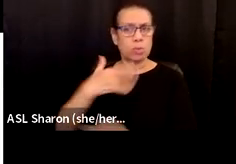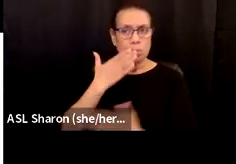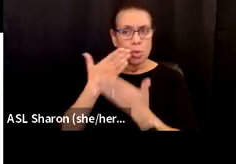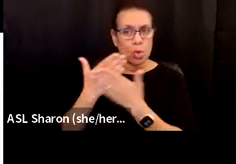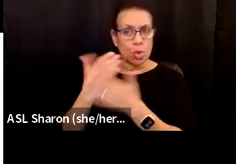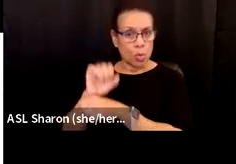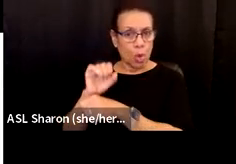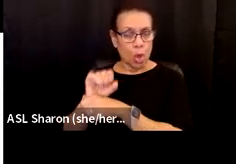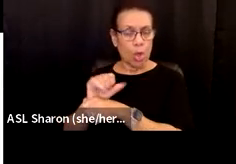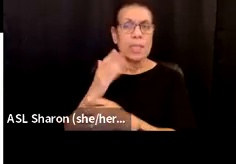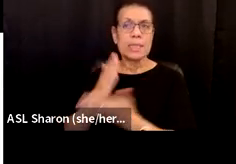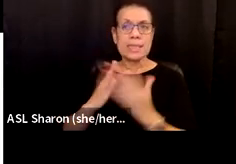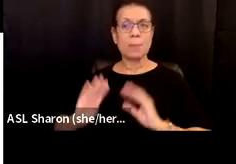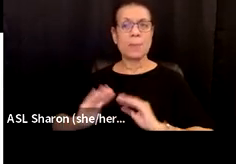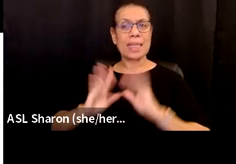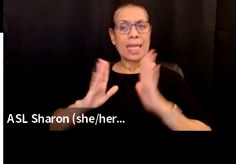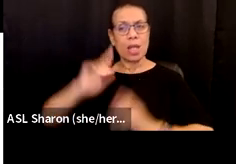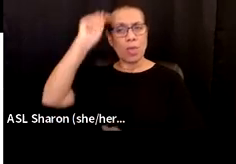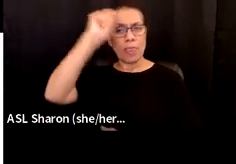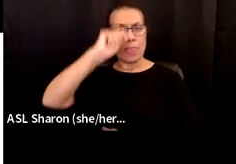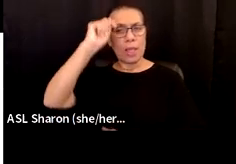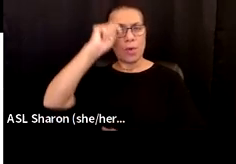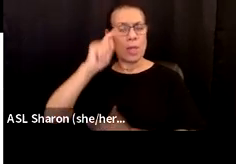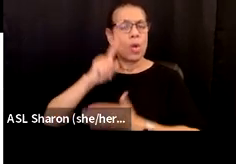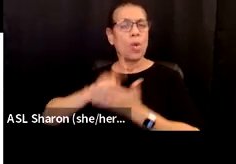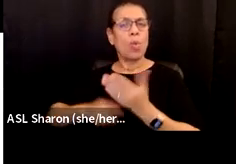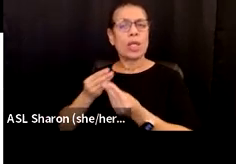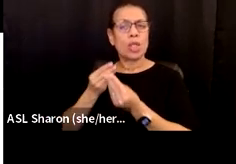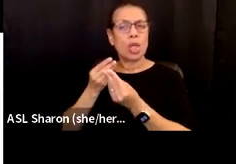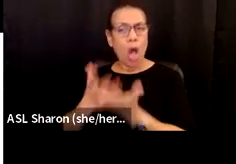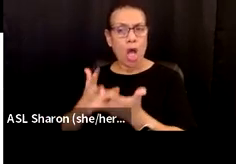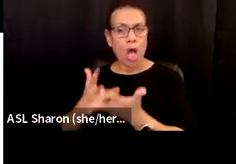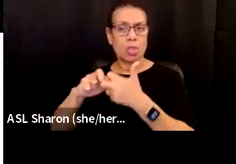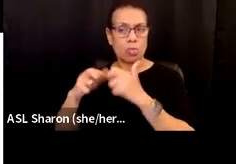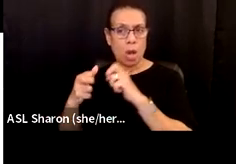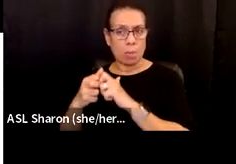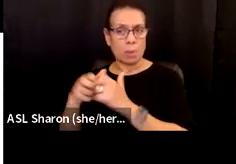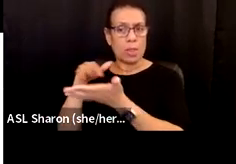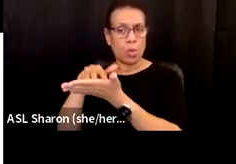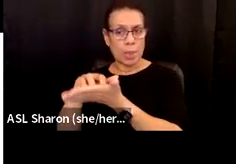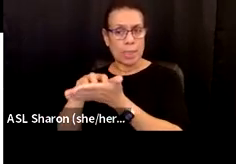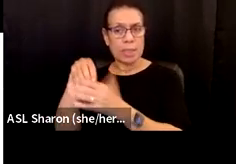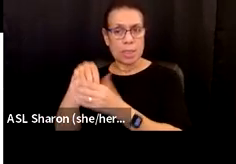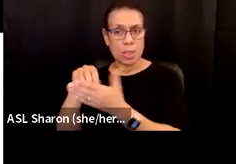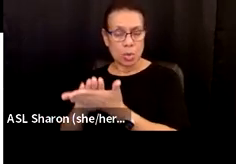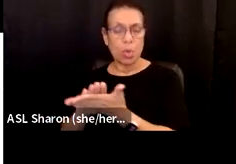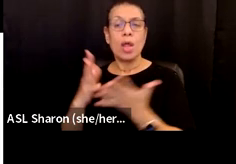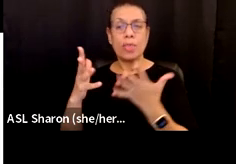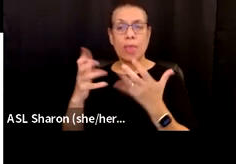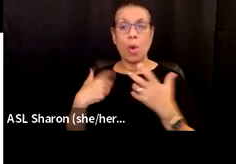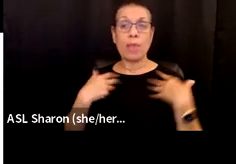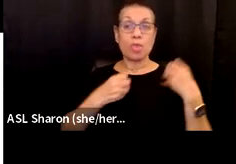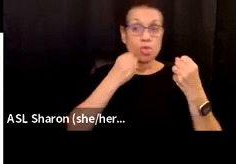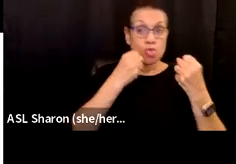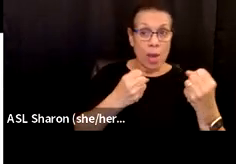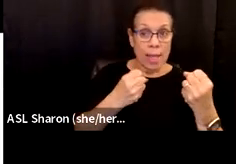they also have some really clear theories as to what some of those root causes are and are interested in leveraging both their strengths and